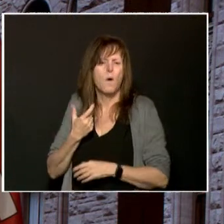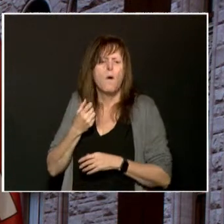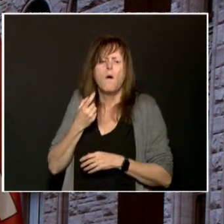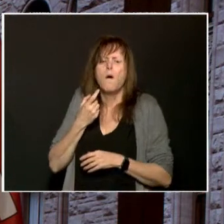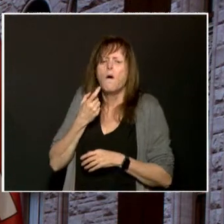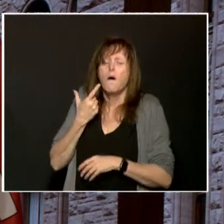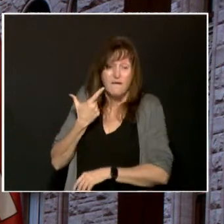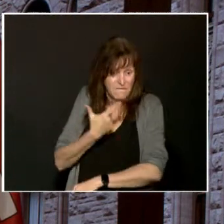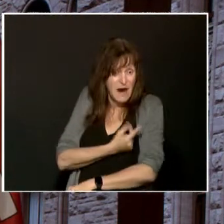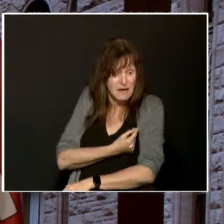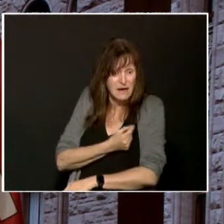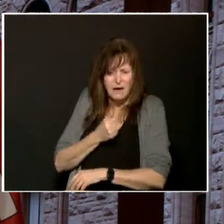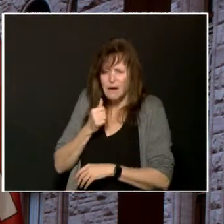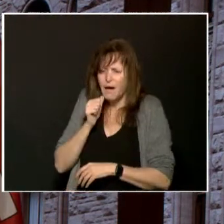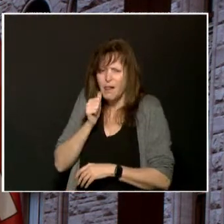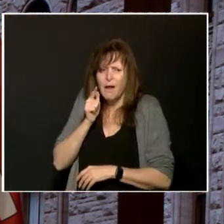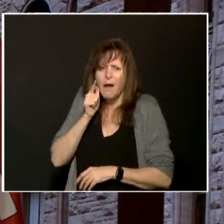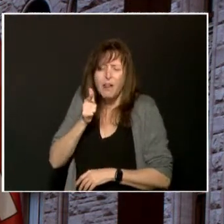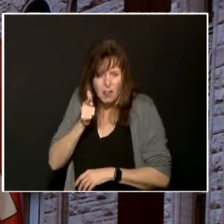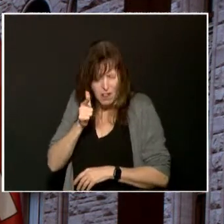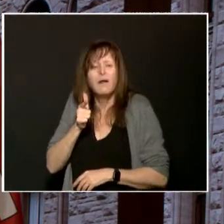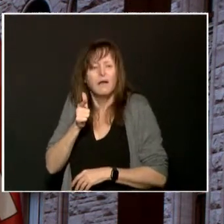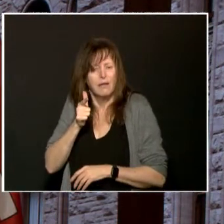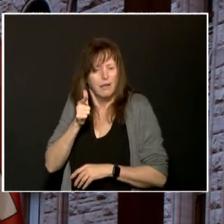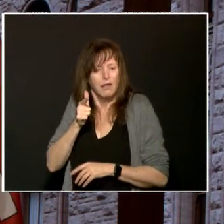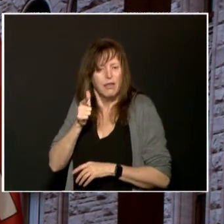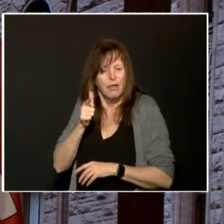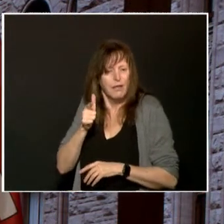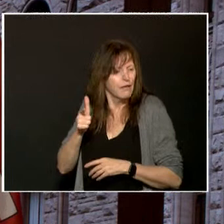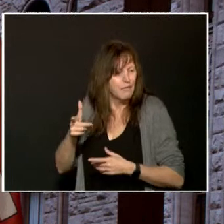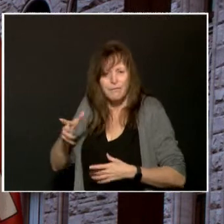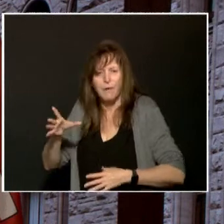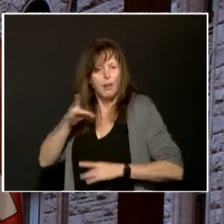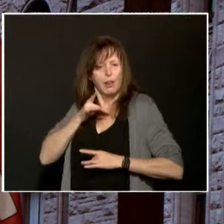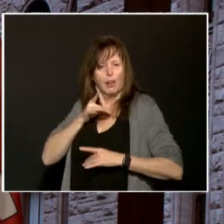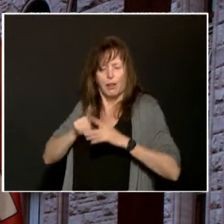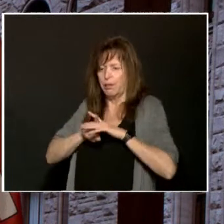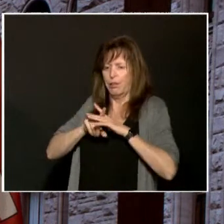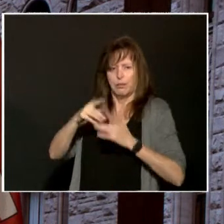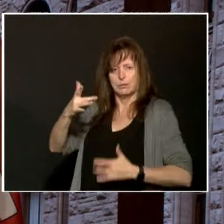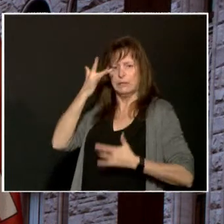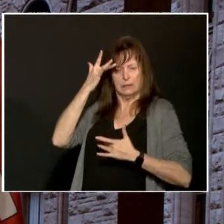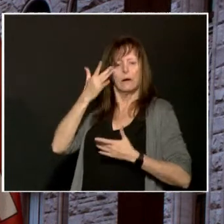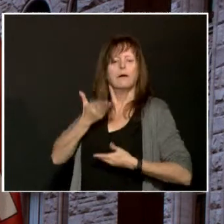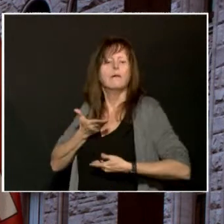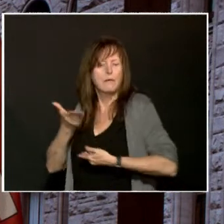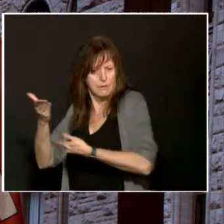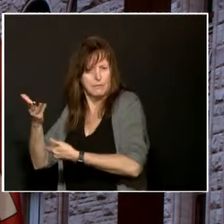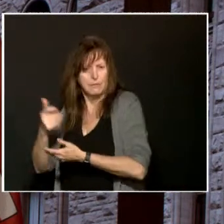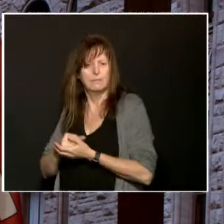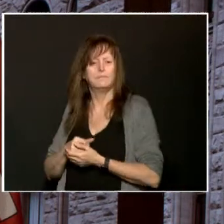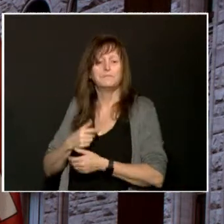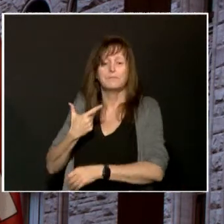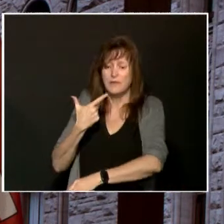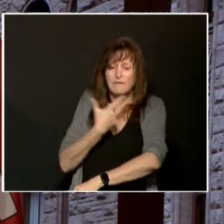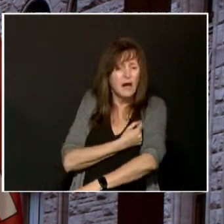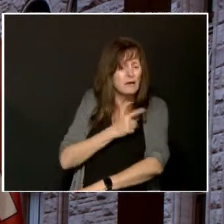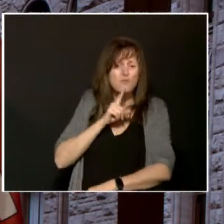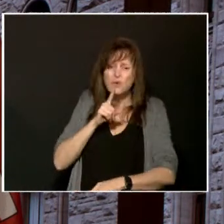As we all know, it takes at least 2 weeks to develop immunity, longer in some people, particularly older